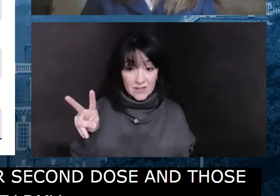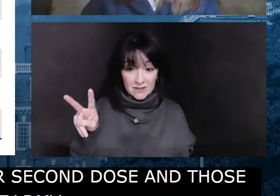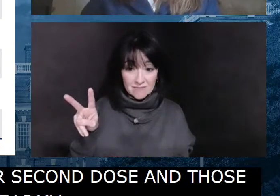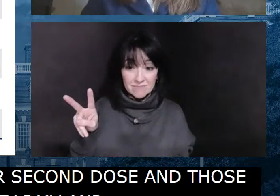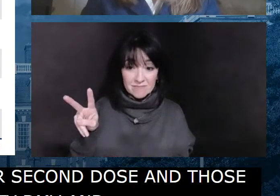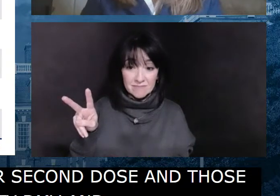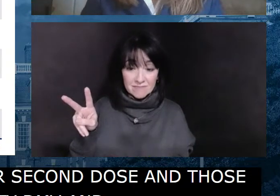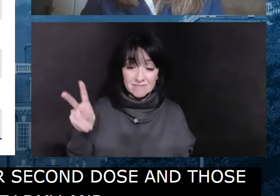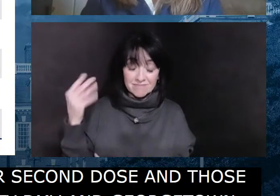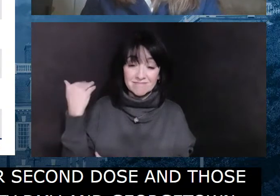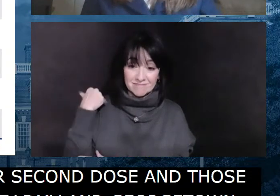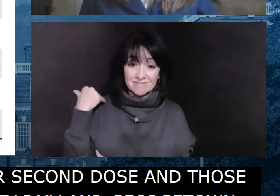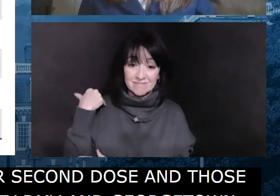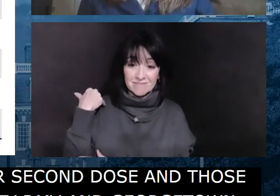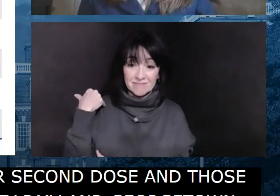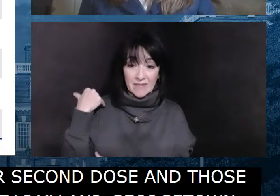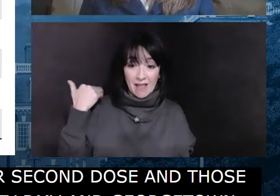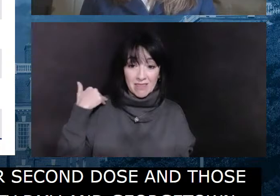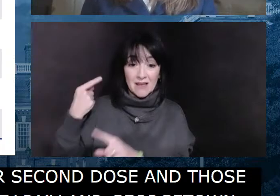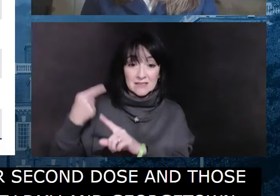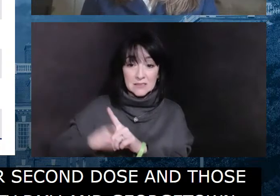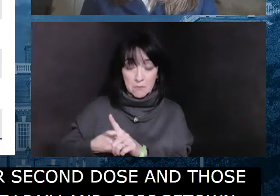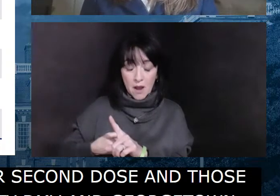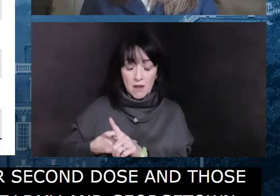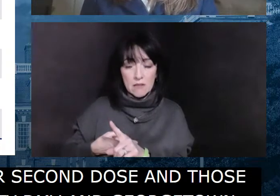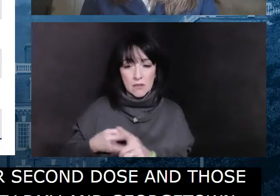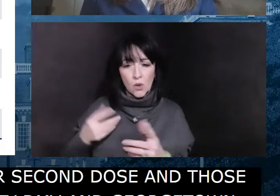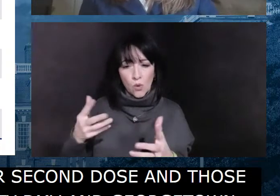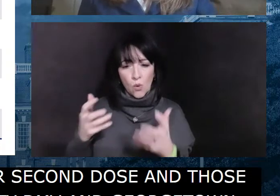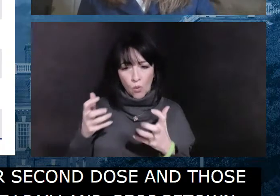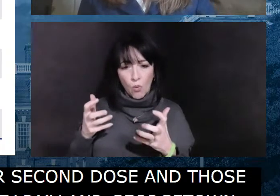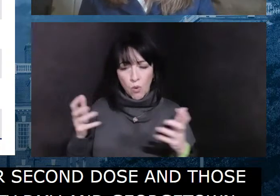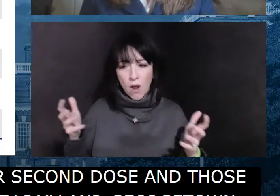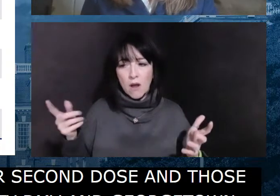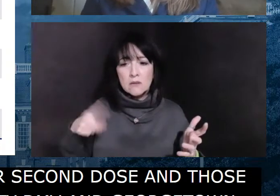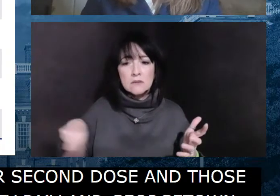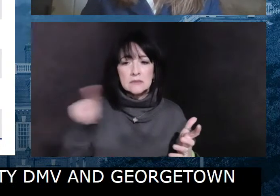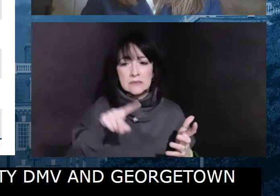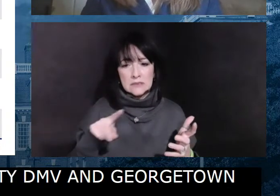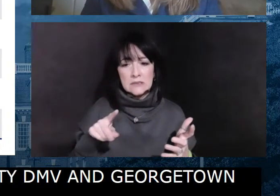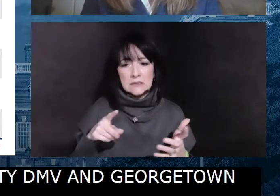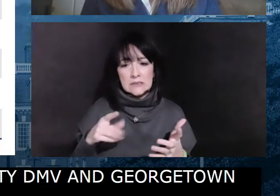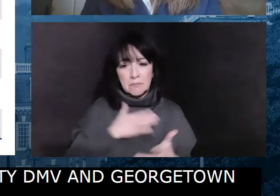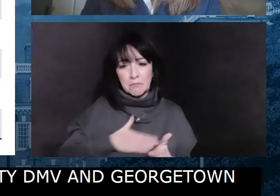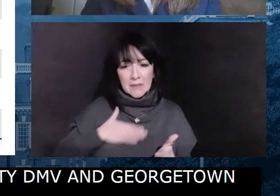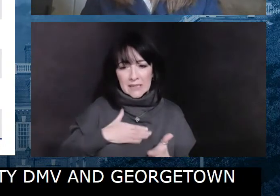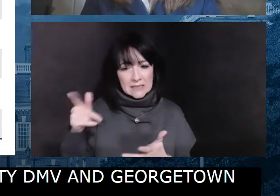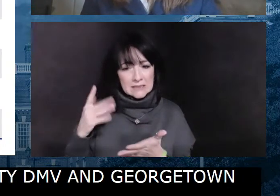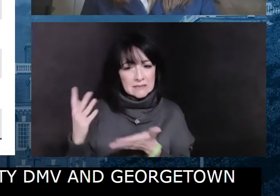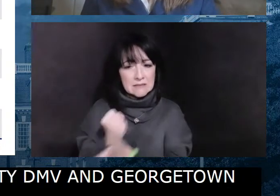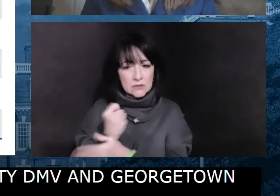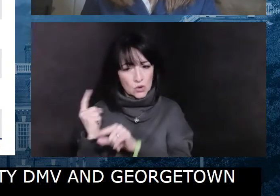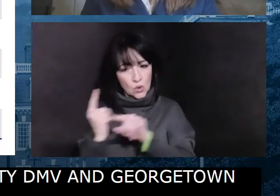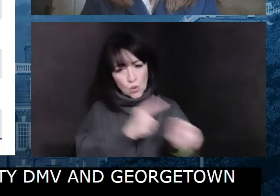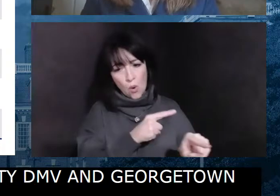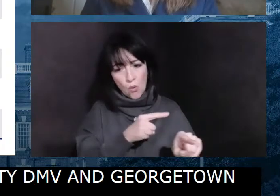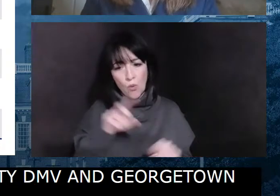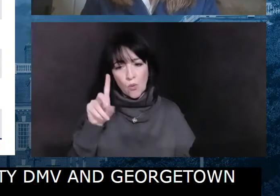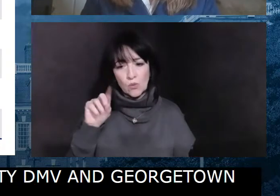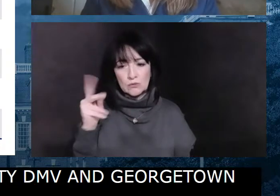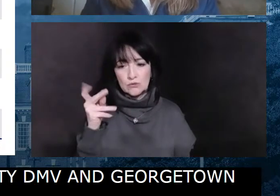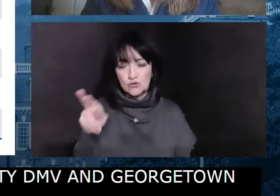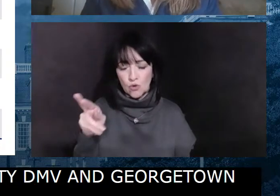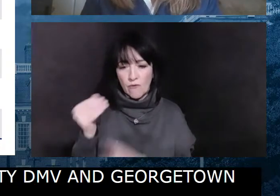the 5 or 6 days at the Dover International Speedway, where we've got plenty of doses for everyone